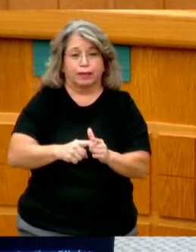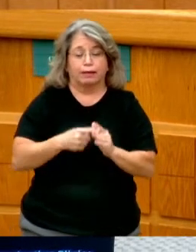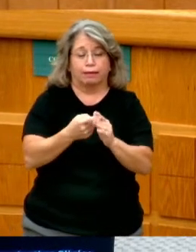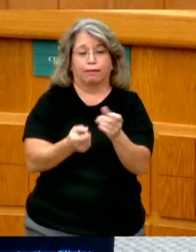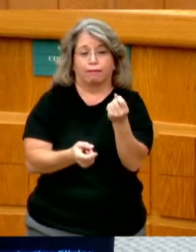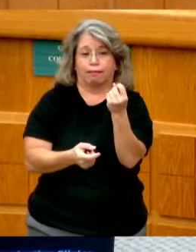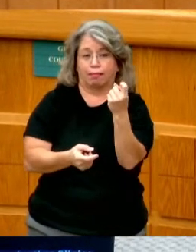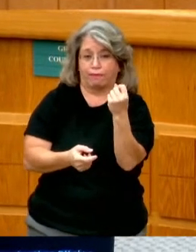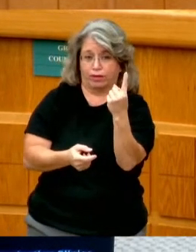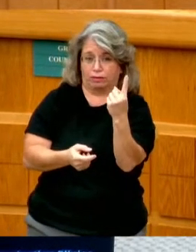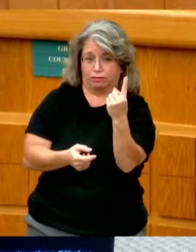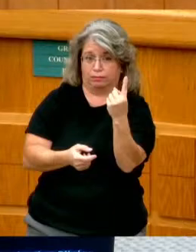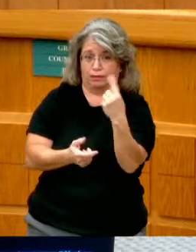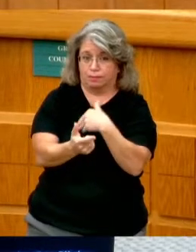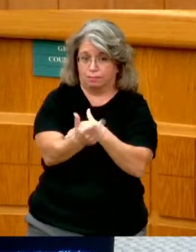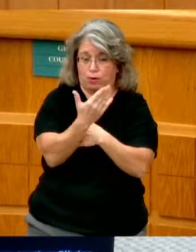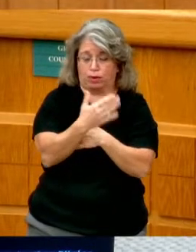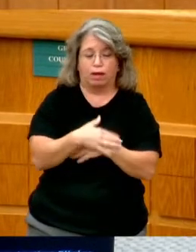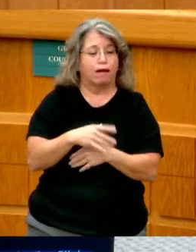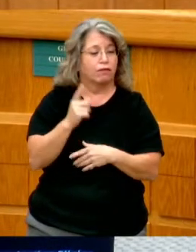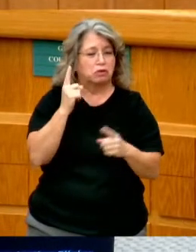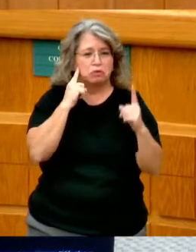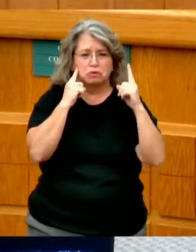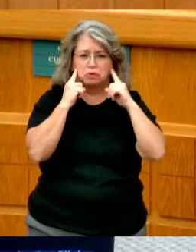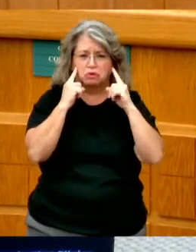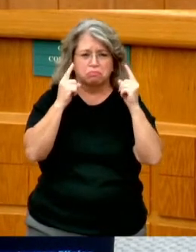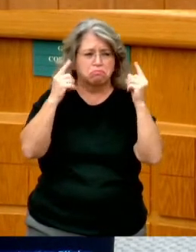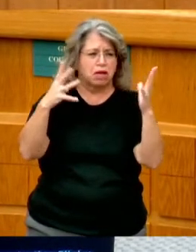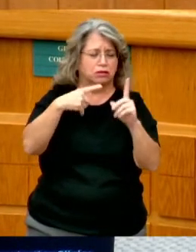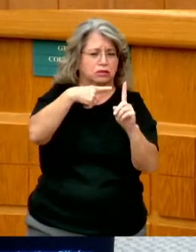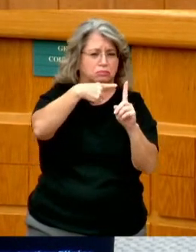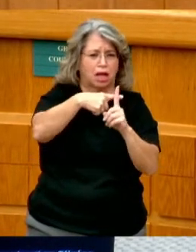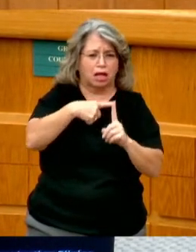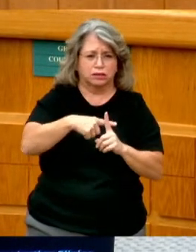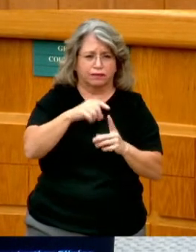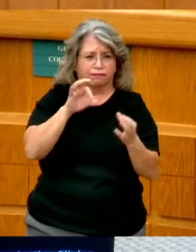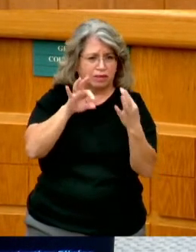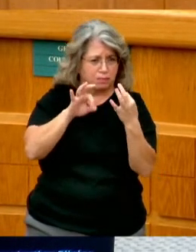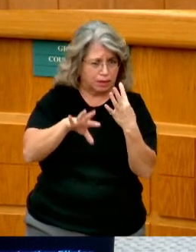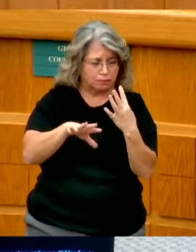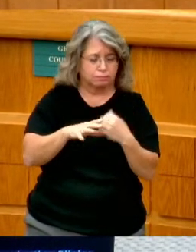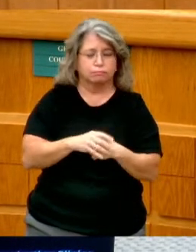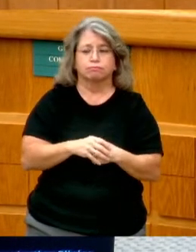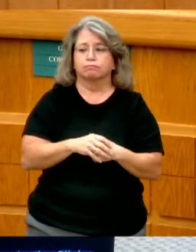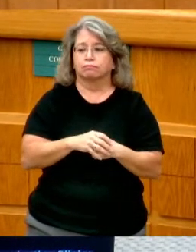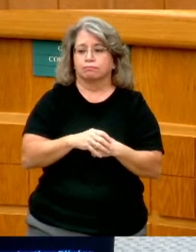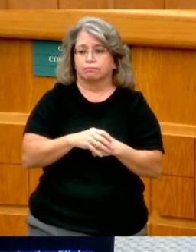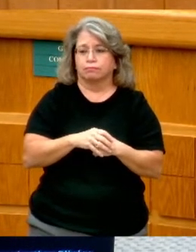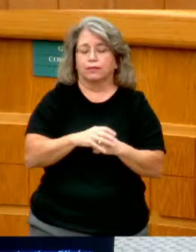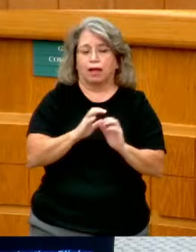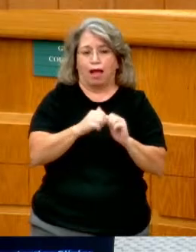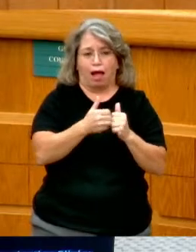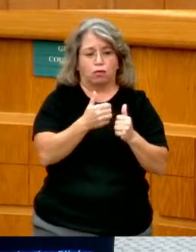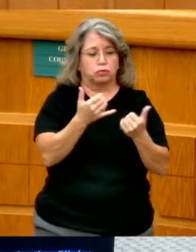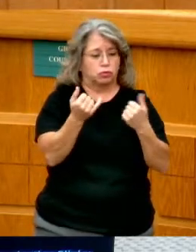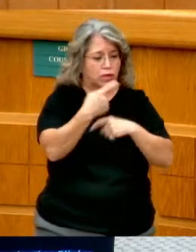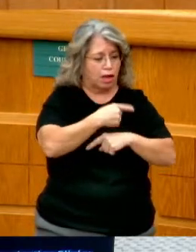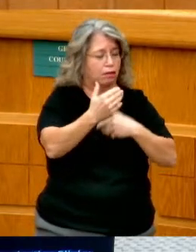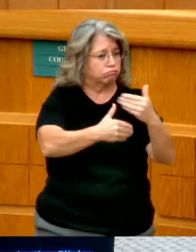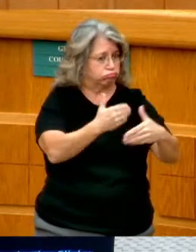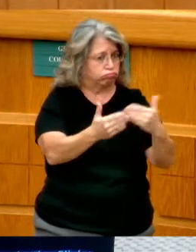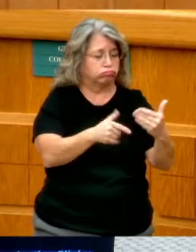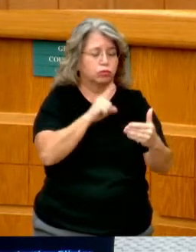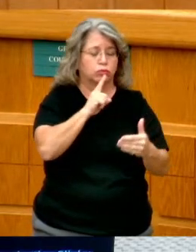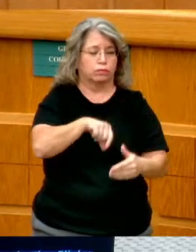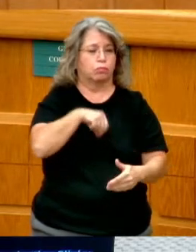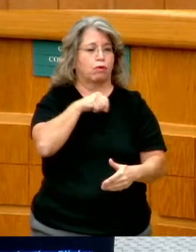a.m. I've heard very, very positive feedback on how it's going out there today, so I'm really proud of that. But I